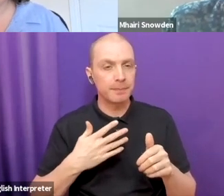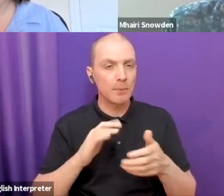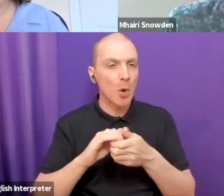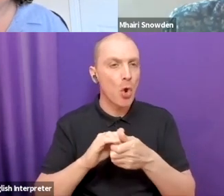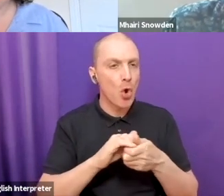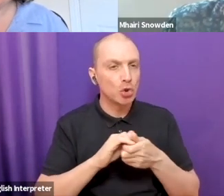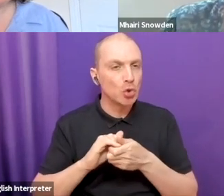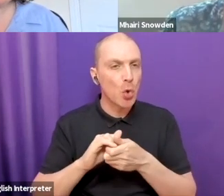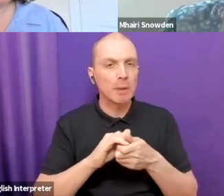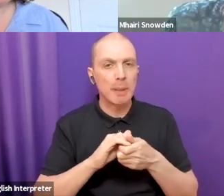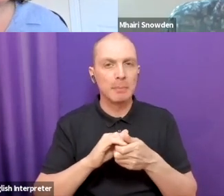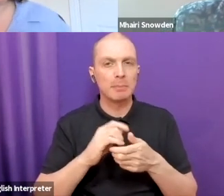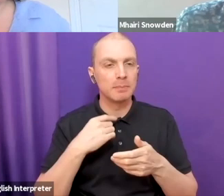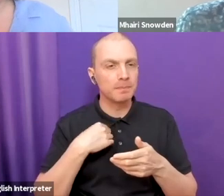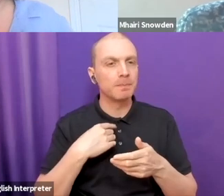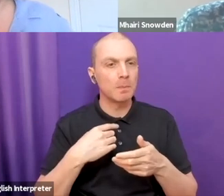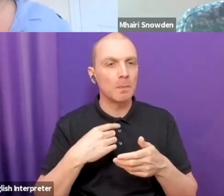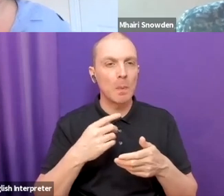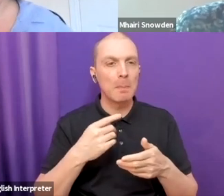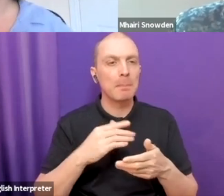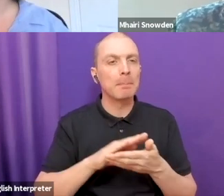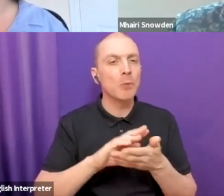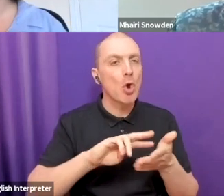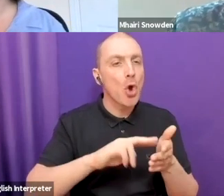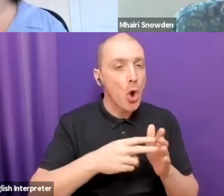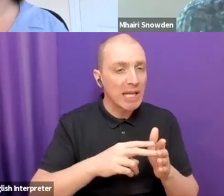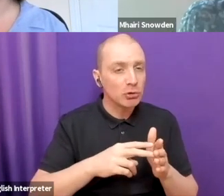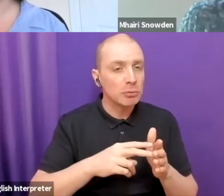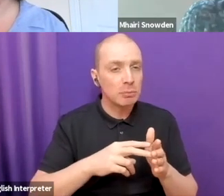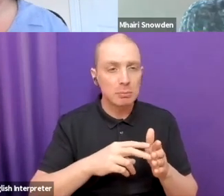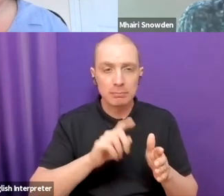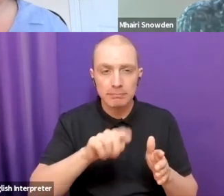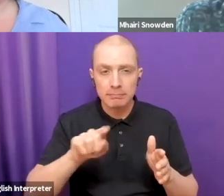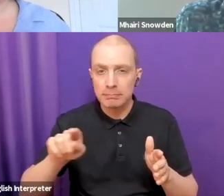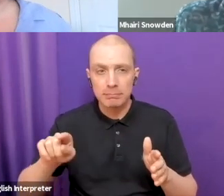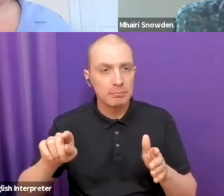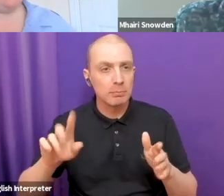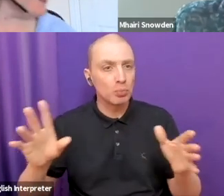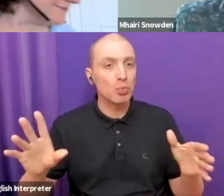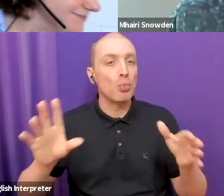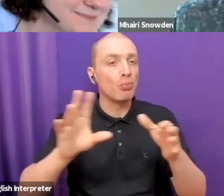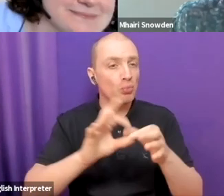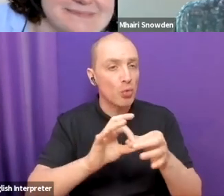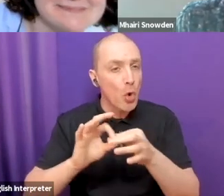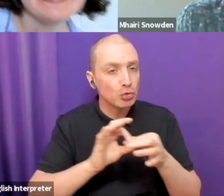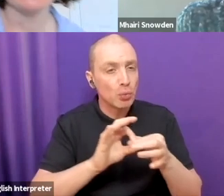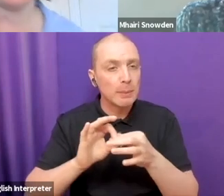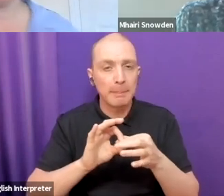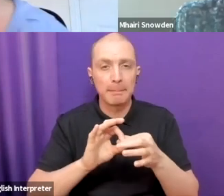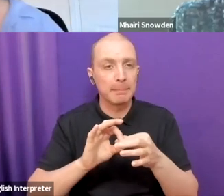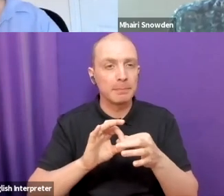actually, of organisations of all shapes and sizes who want to see human rights better protected in Scotland. And actually part